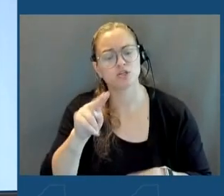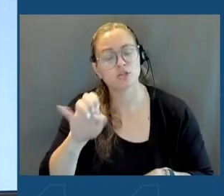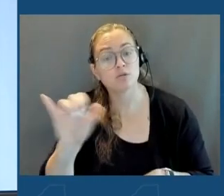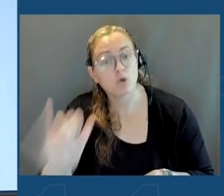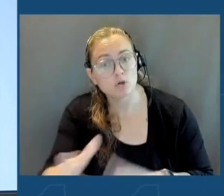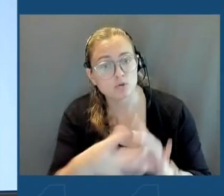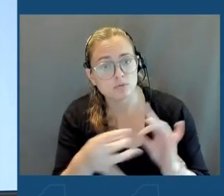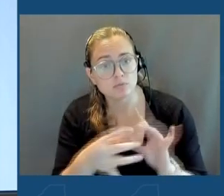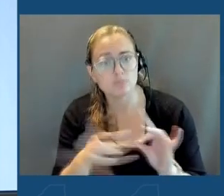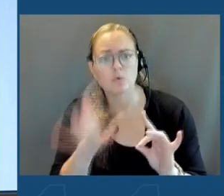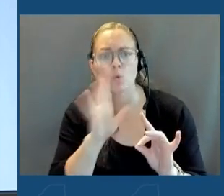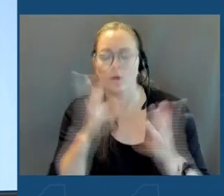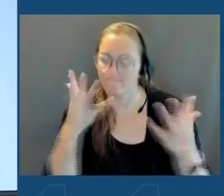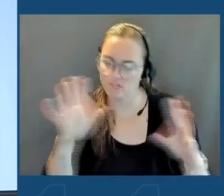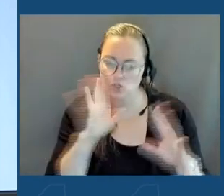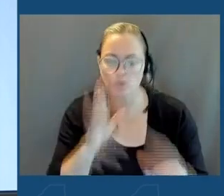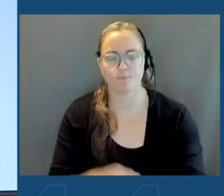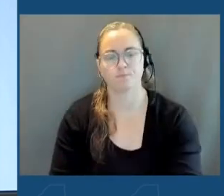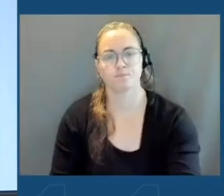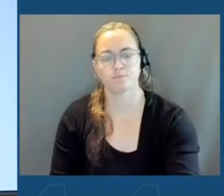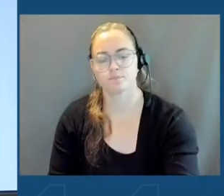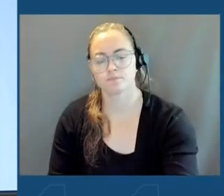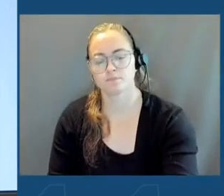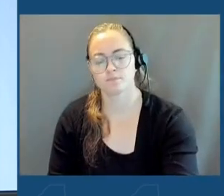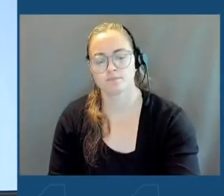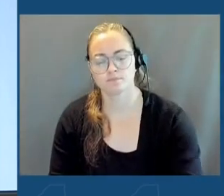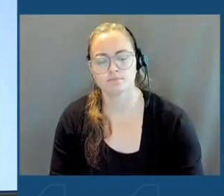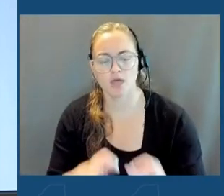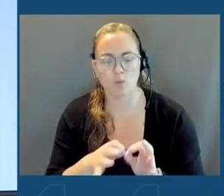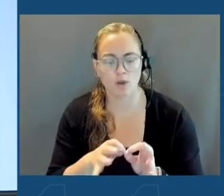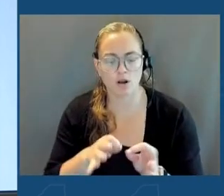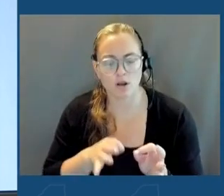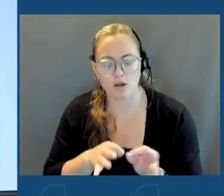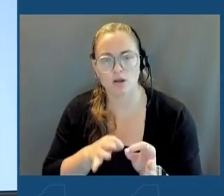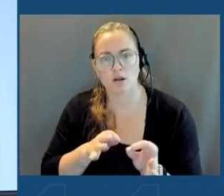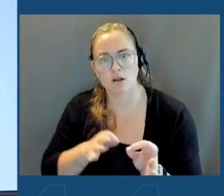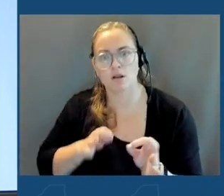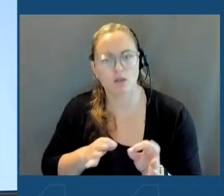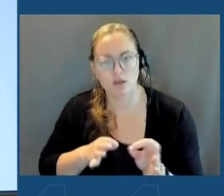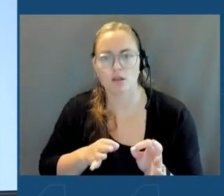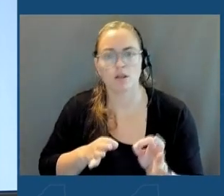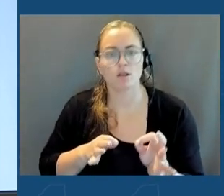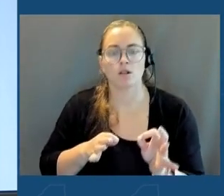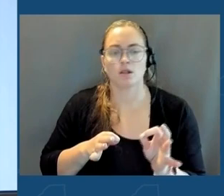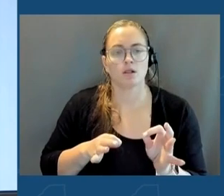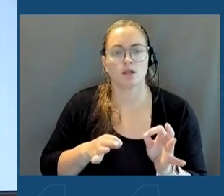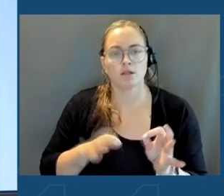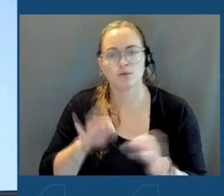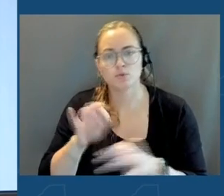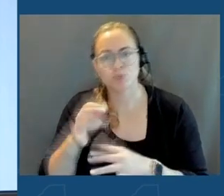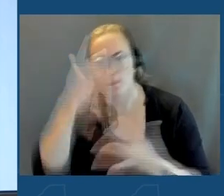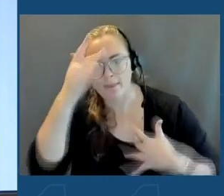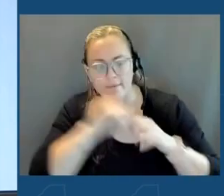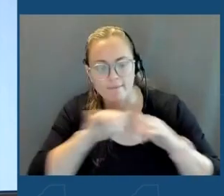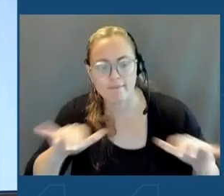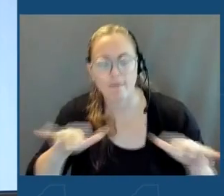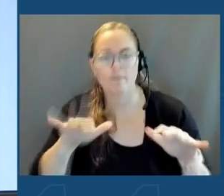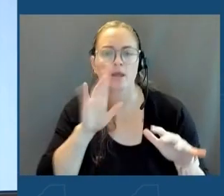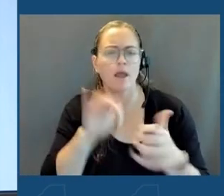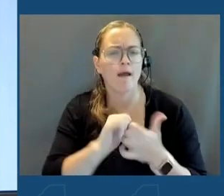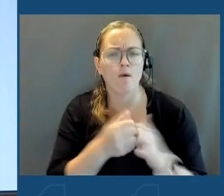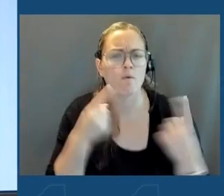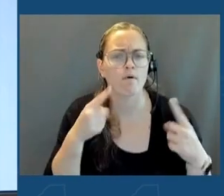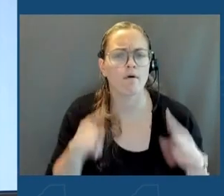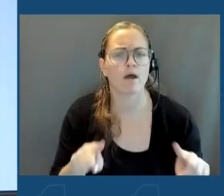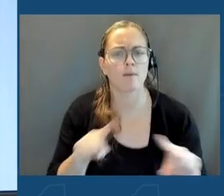we're going to get this done. And there were setbacks, and especially with the pandemic, and trying to figure out how we're going to make this happen. But